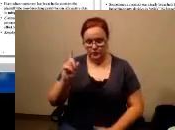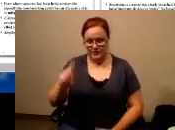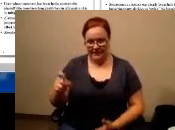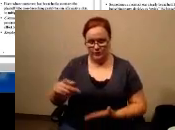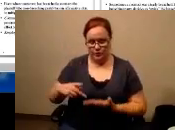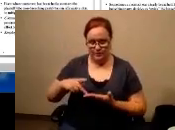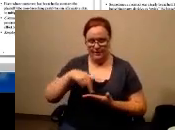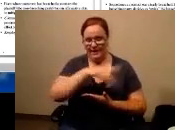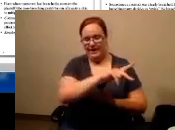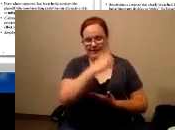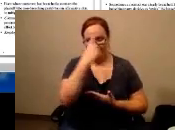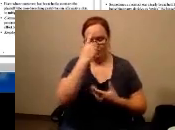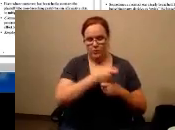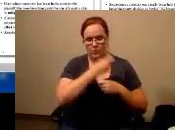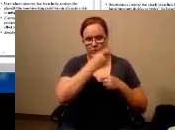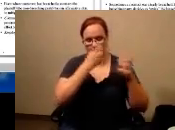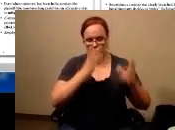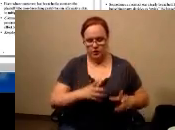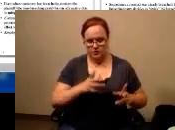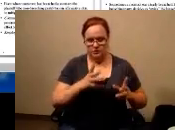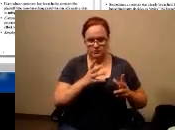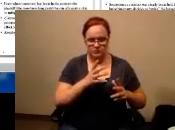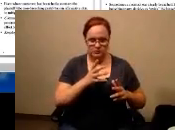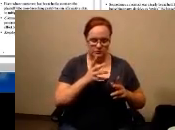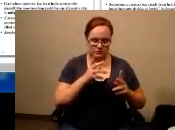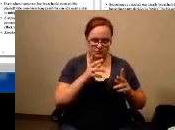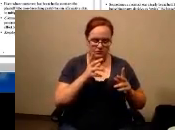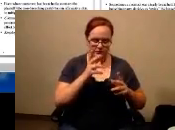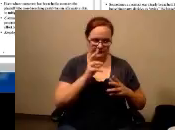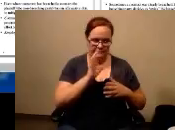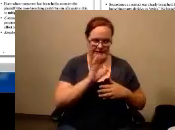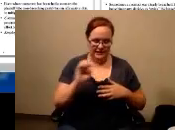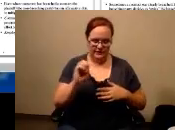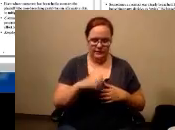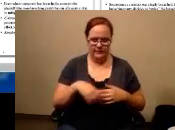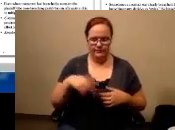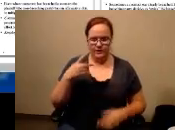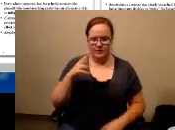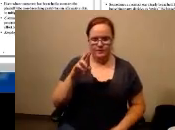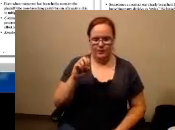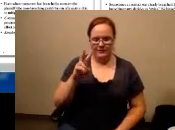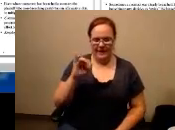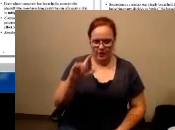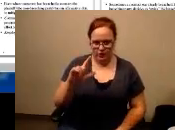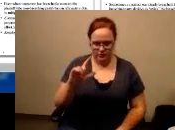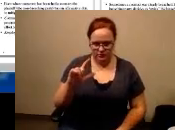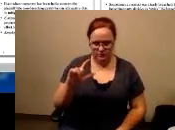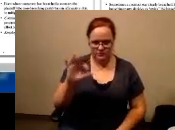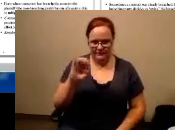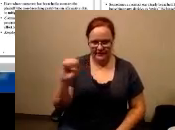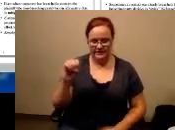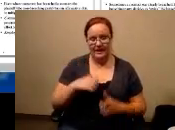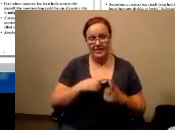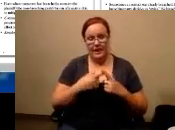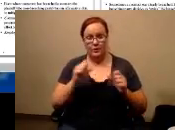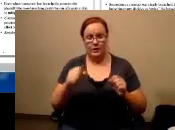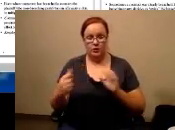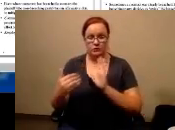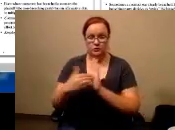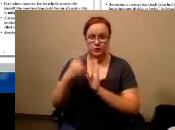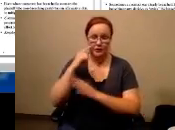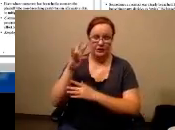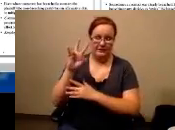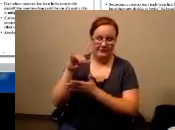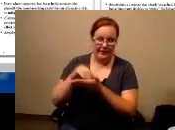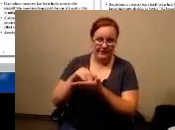the winning party, it's called the prevailing party attorney fees, then we could sue for 75, get 75 plus they'd have to pay my